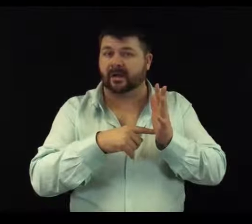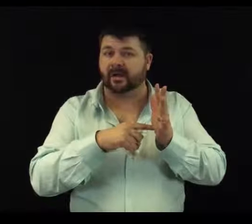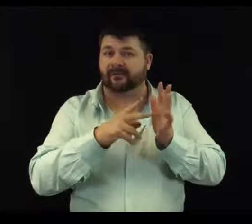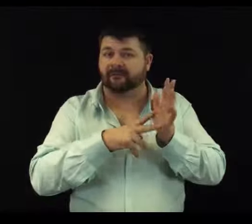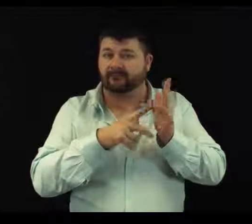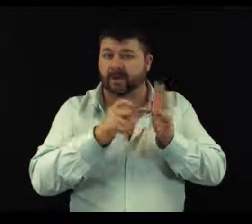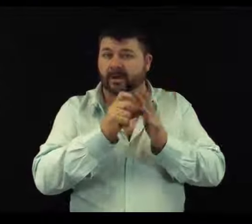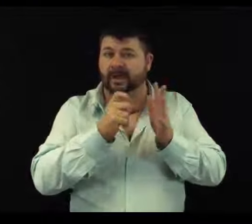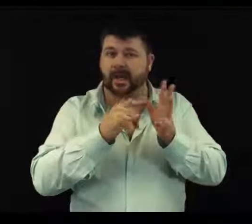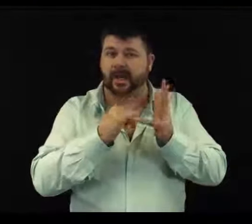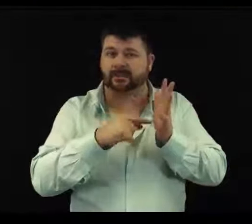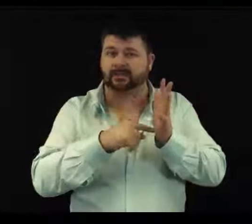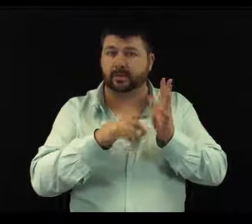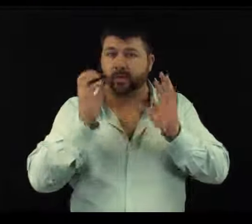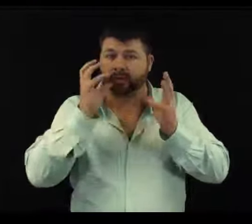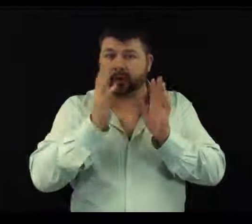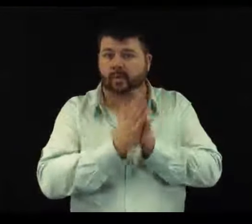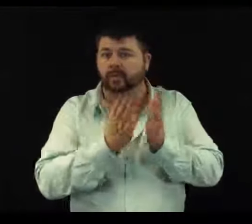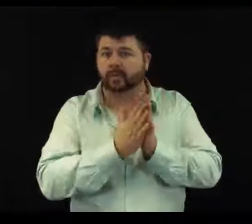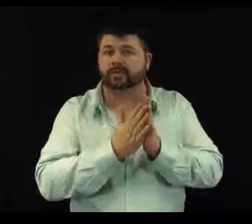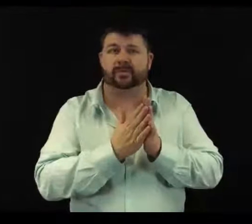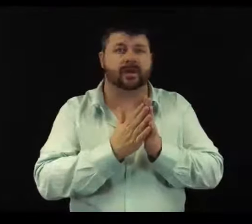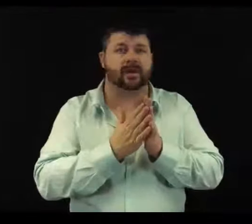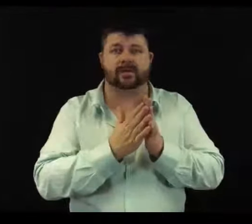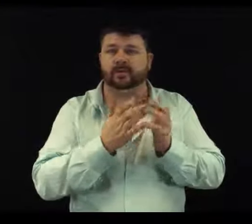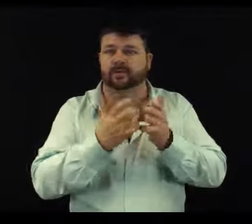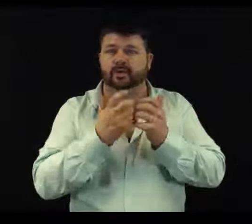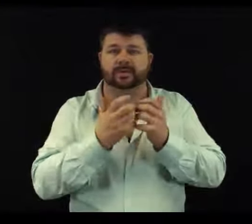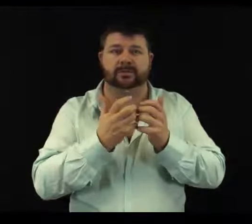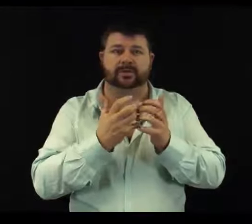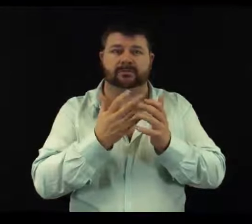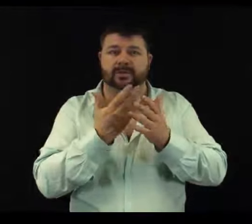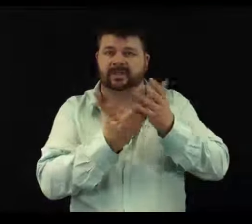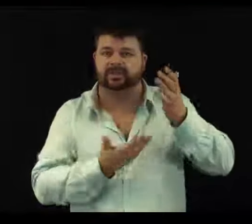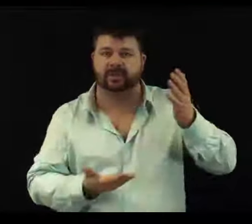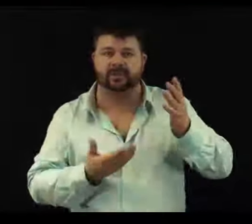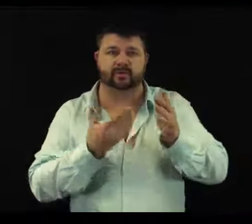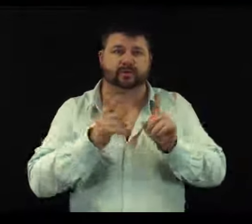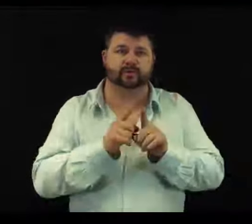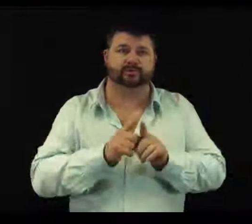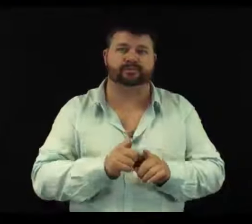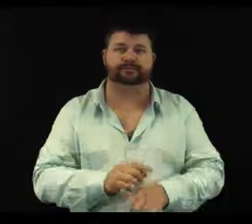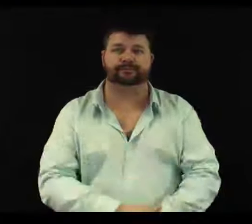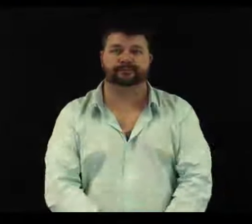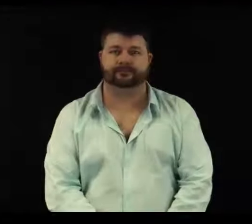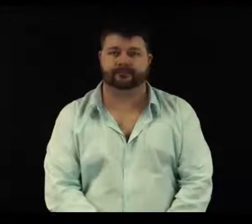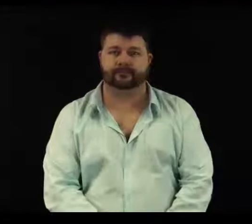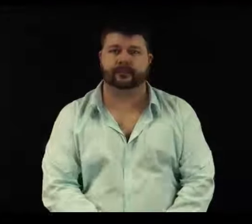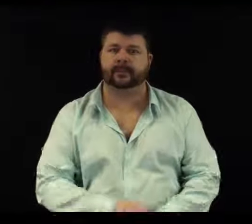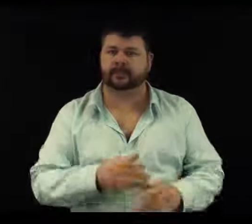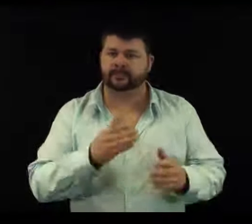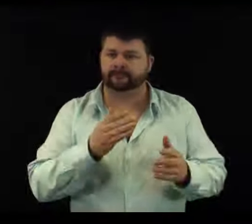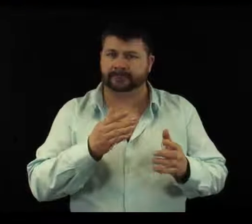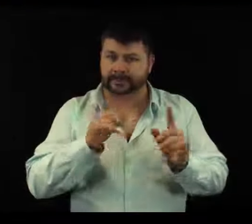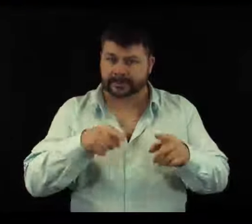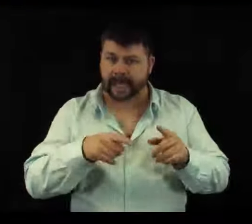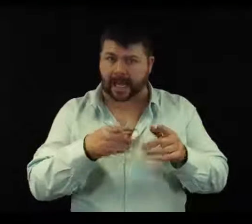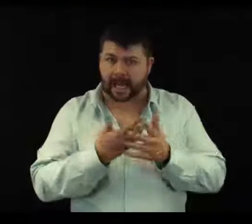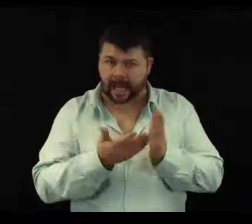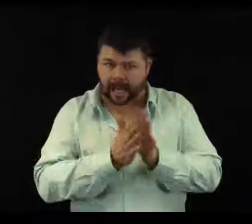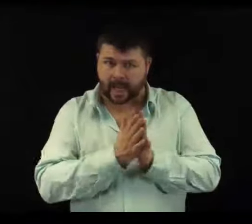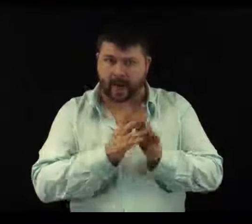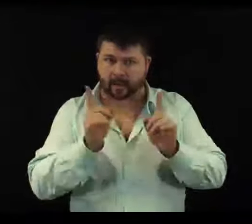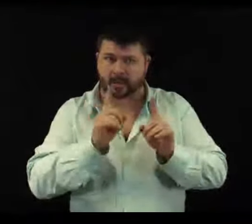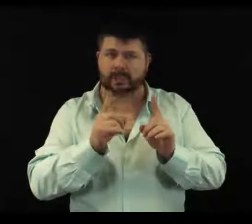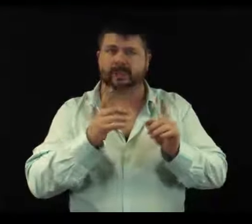and even university lectures. To download anything from the store, you'll need an Apple ID. We'll assume you are using the Apple ID we